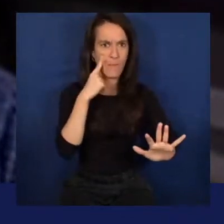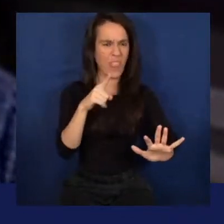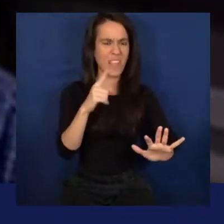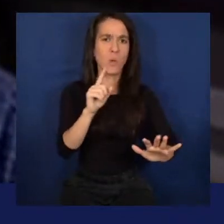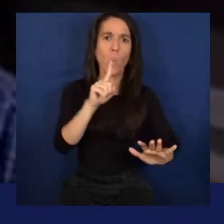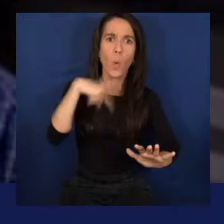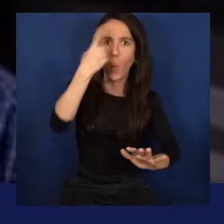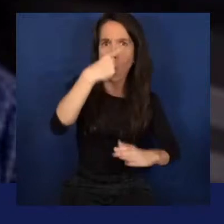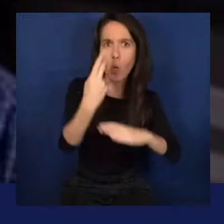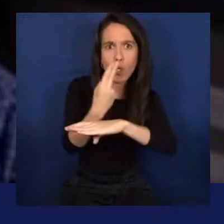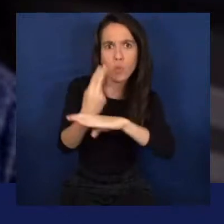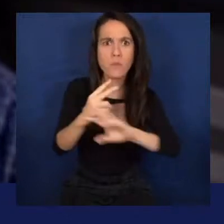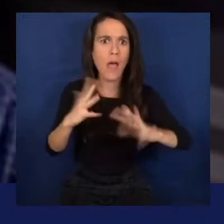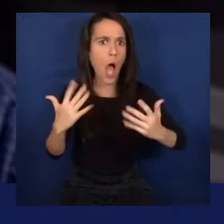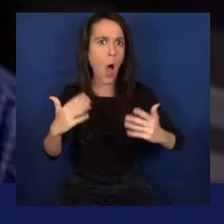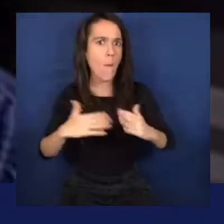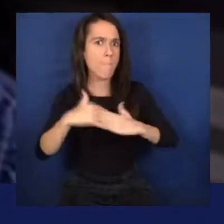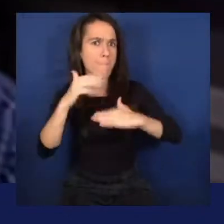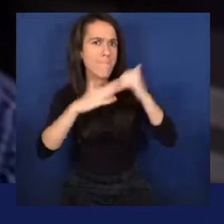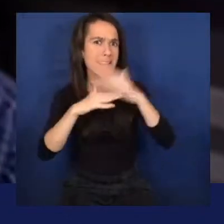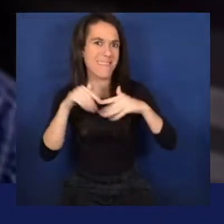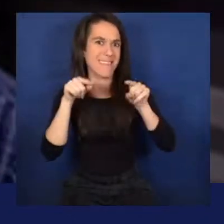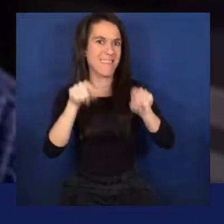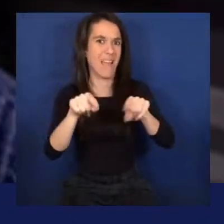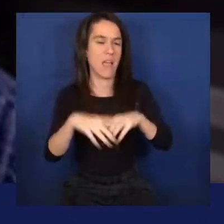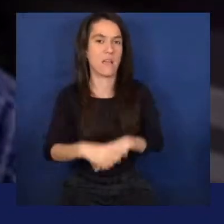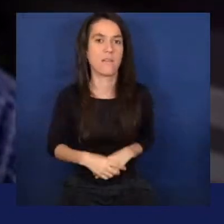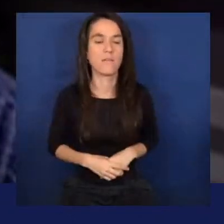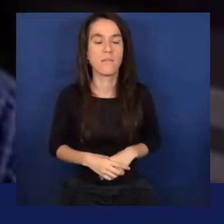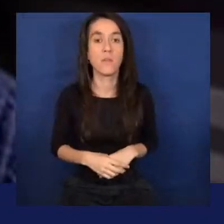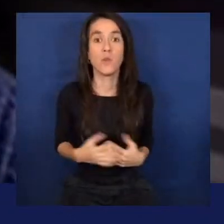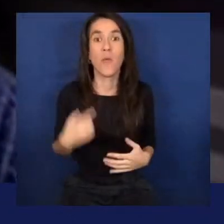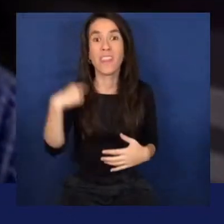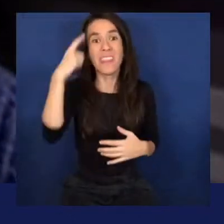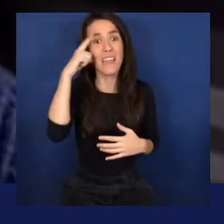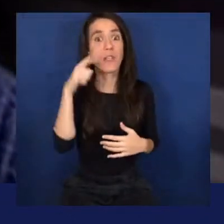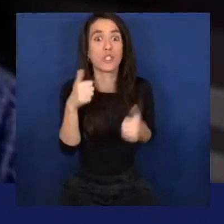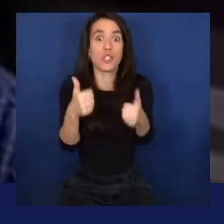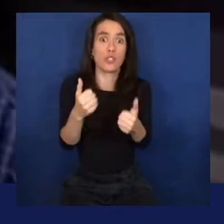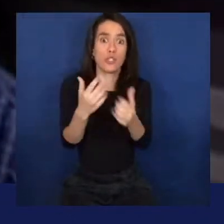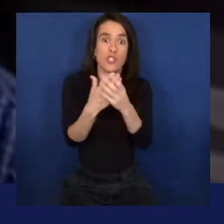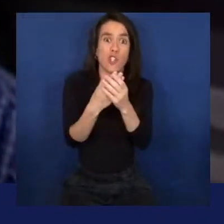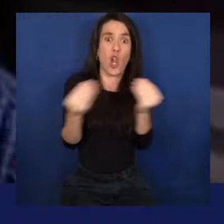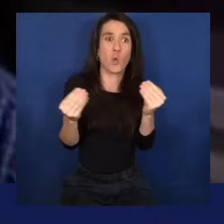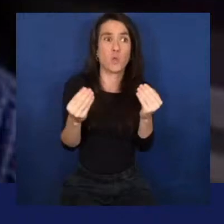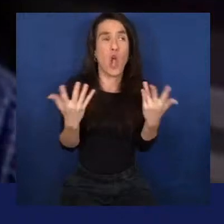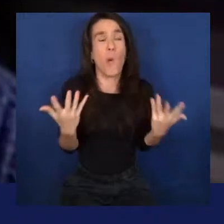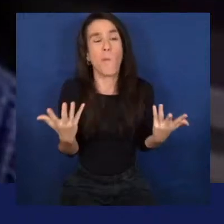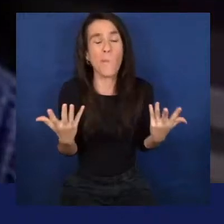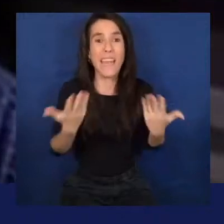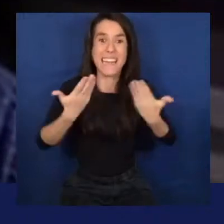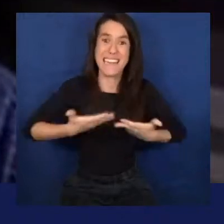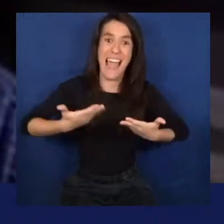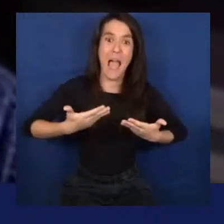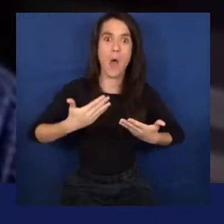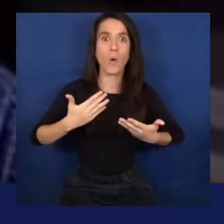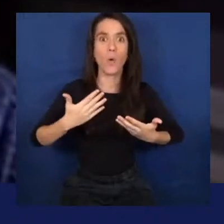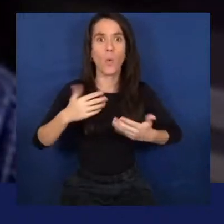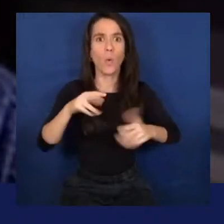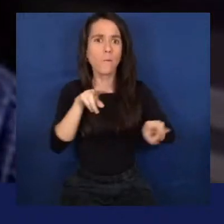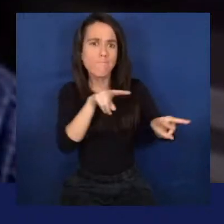being built. I don't know that it's a good solution, but it is, the current gatekeeper are the cloud providers.